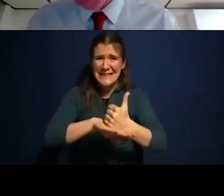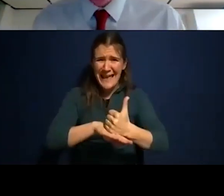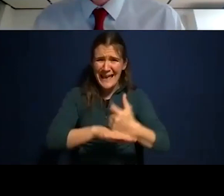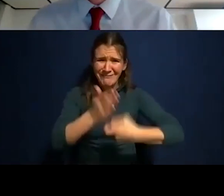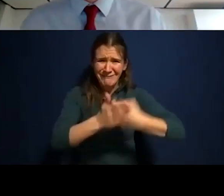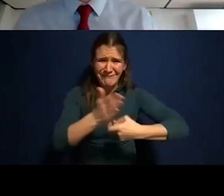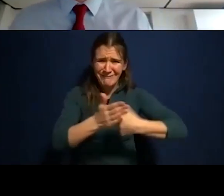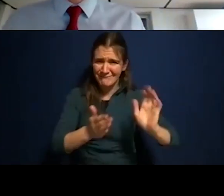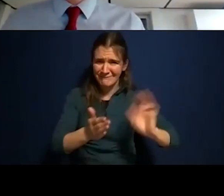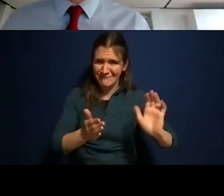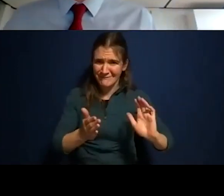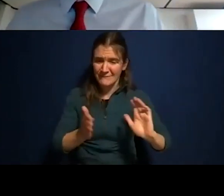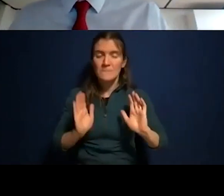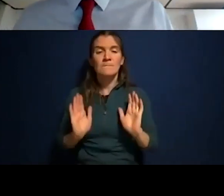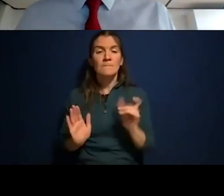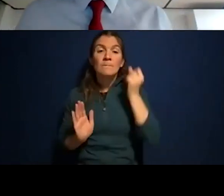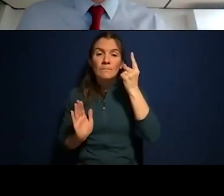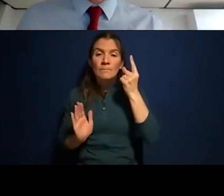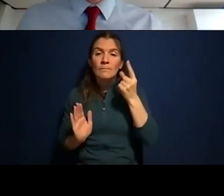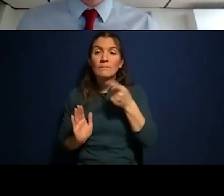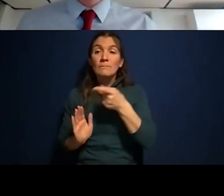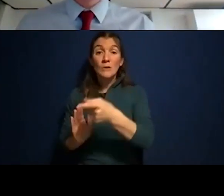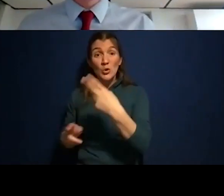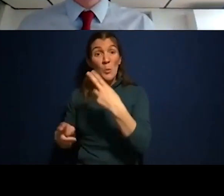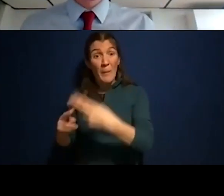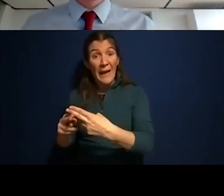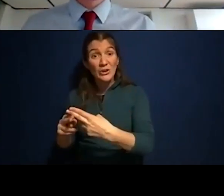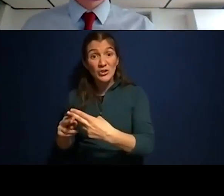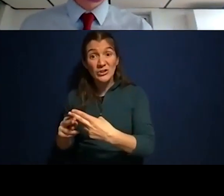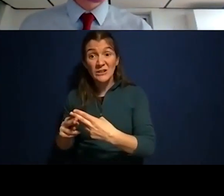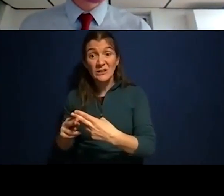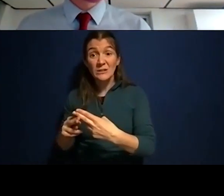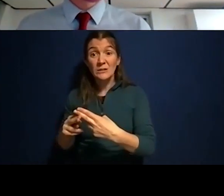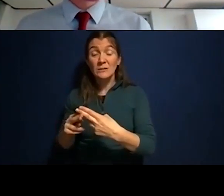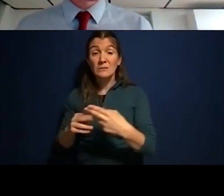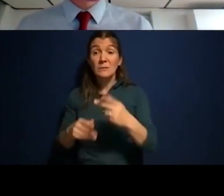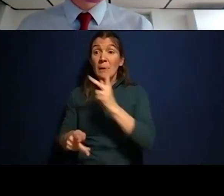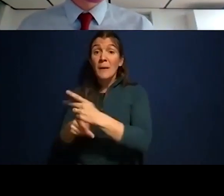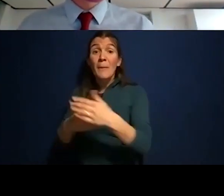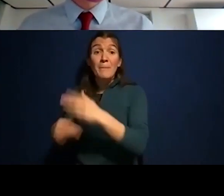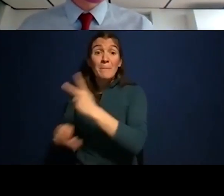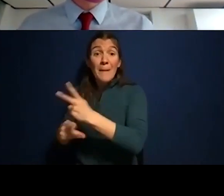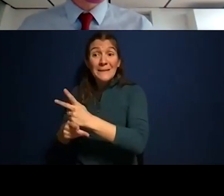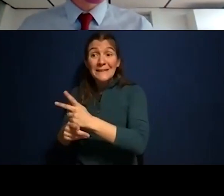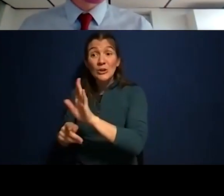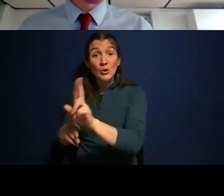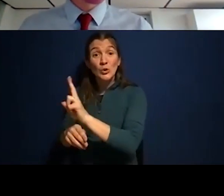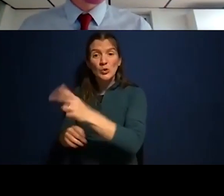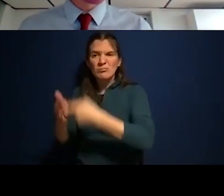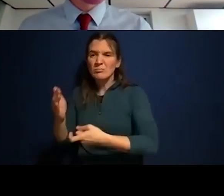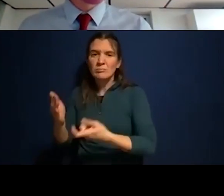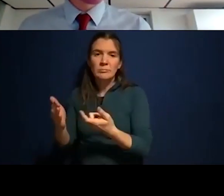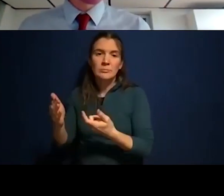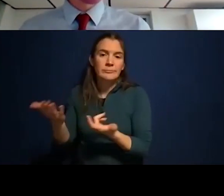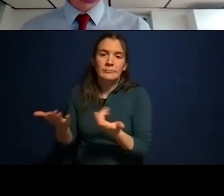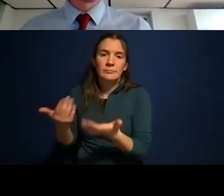Sure. You know, you spoke yourself that the babysitter that you use costs, you